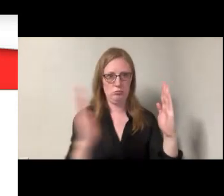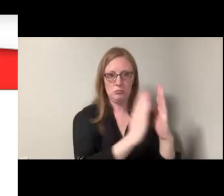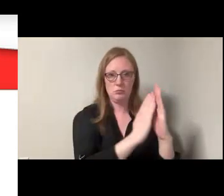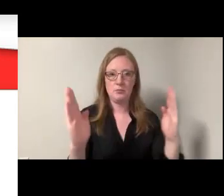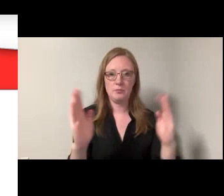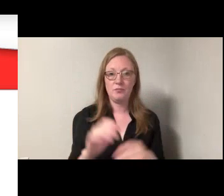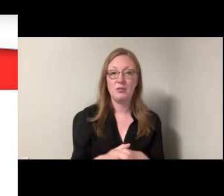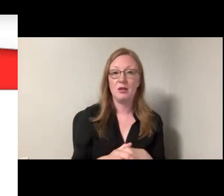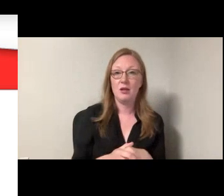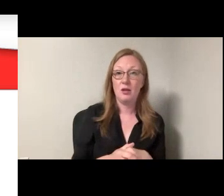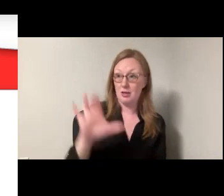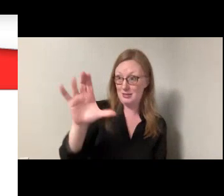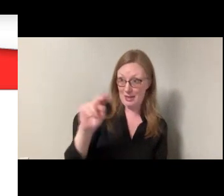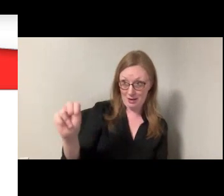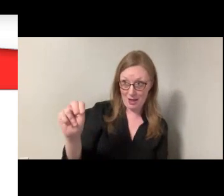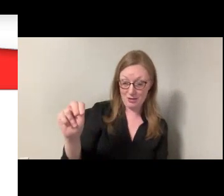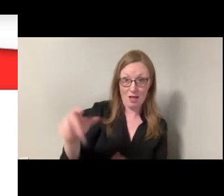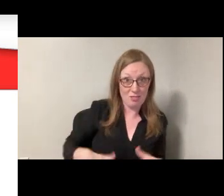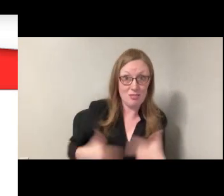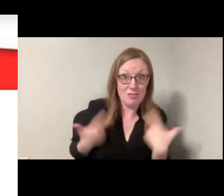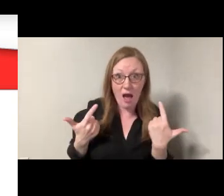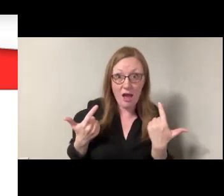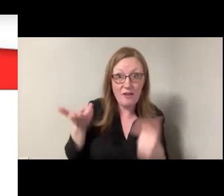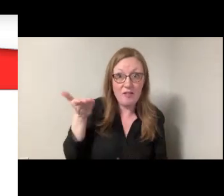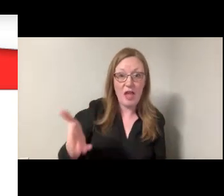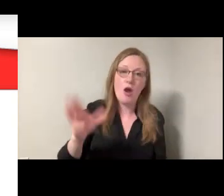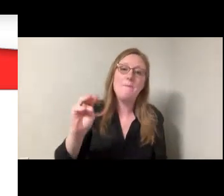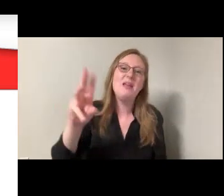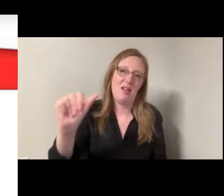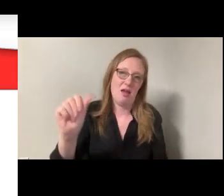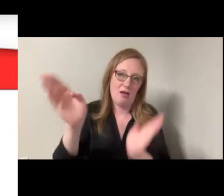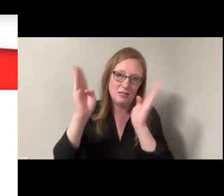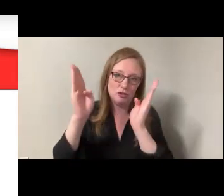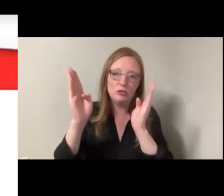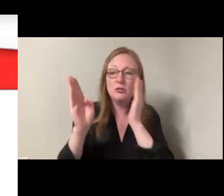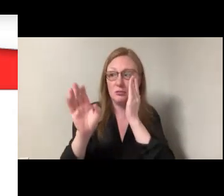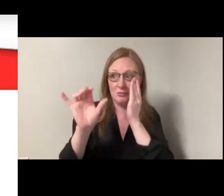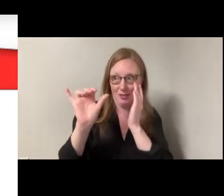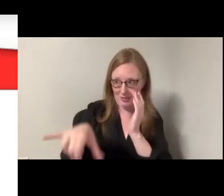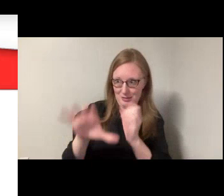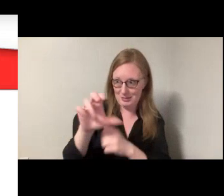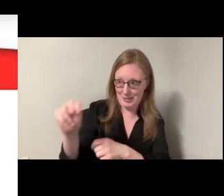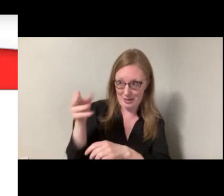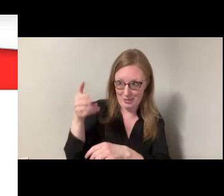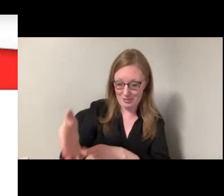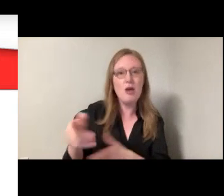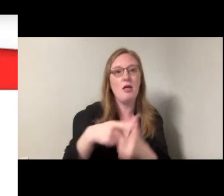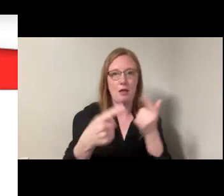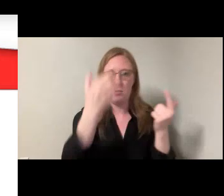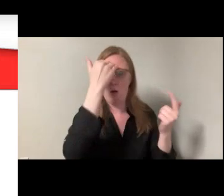CNN broadcasting live from the center of your disaster? And that's